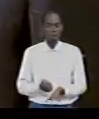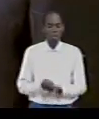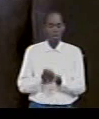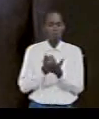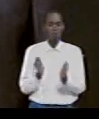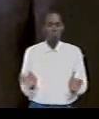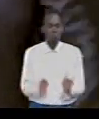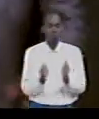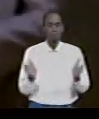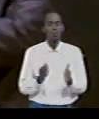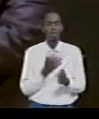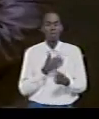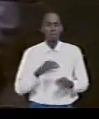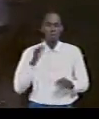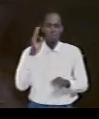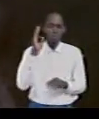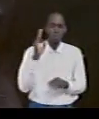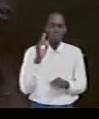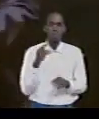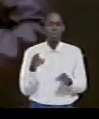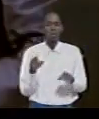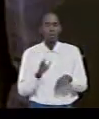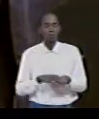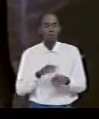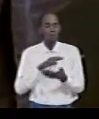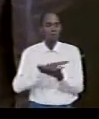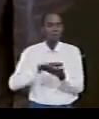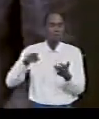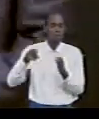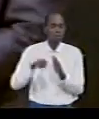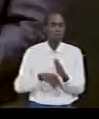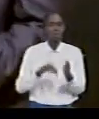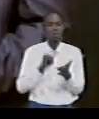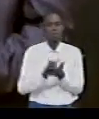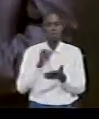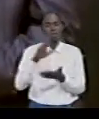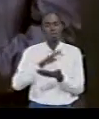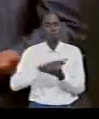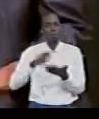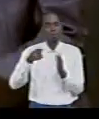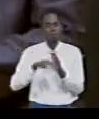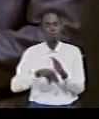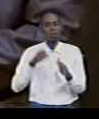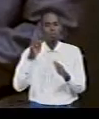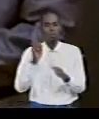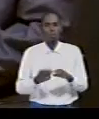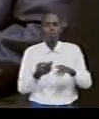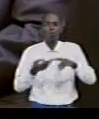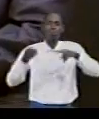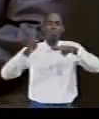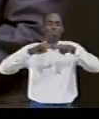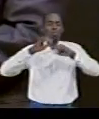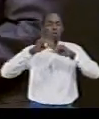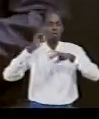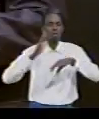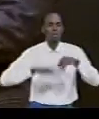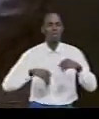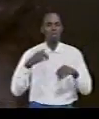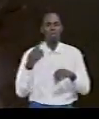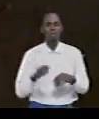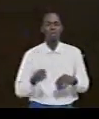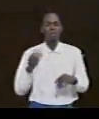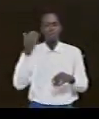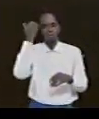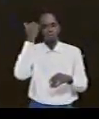your righteousness shall exceed the righteousness of scribes and the Pharisees, shall in no wise enter into the kingdom